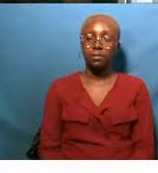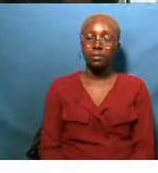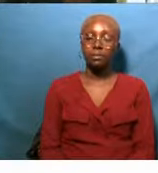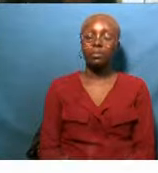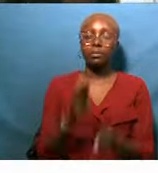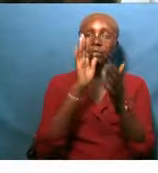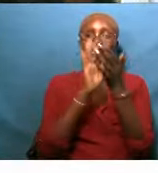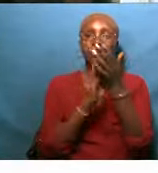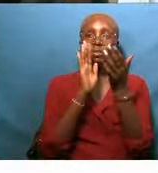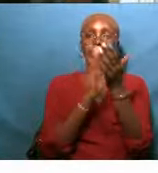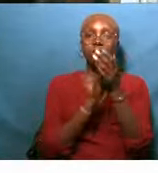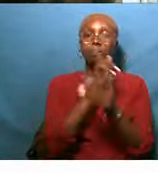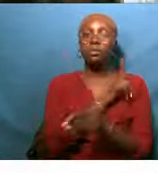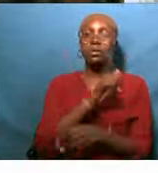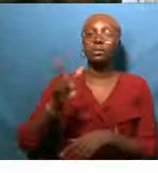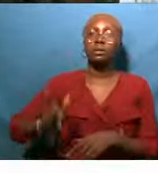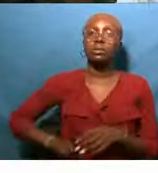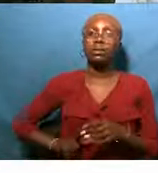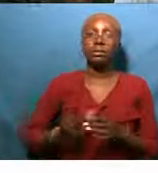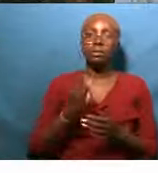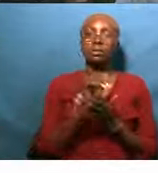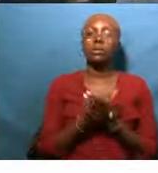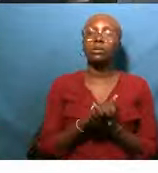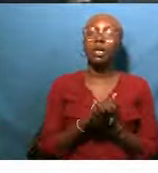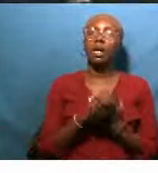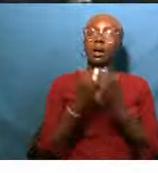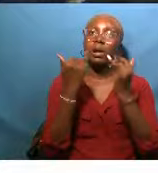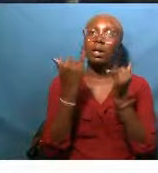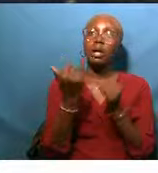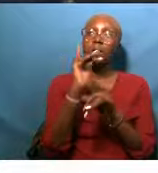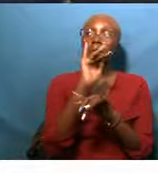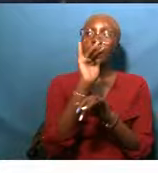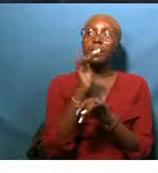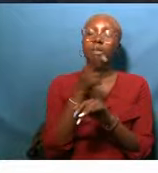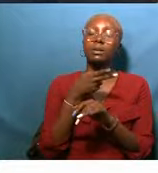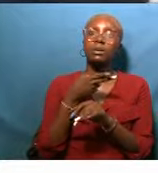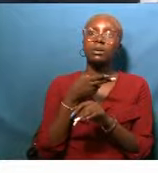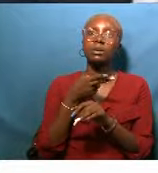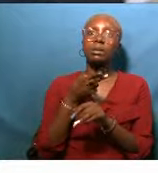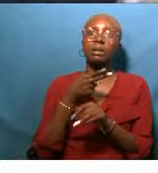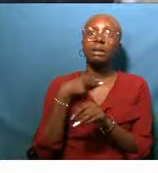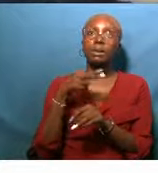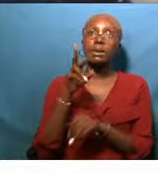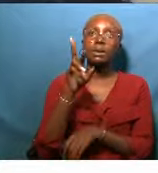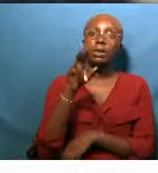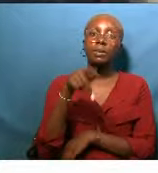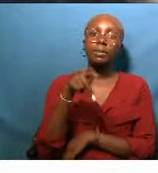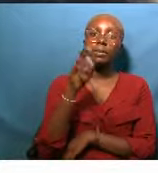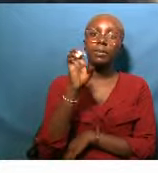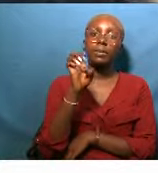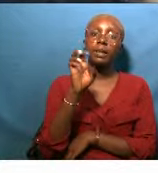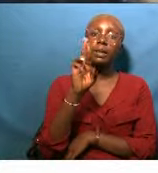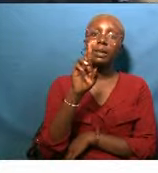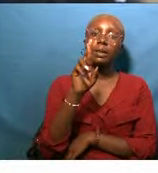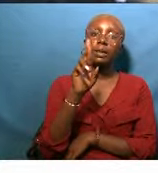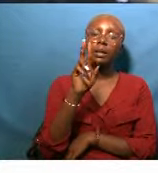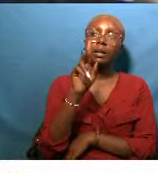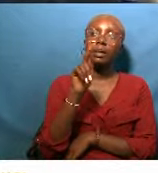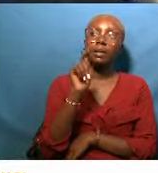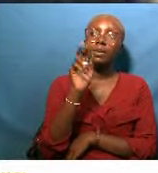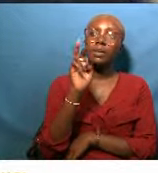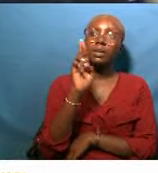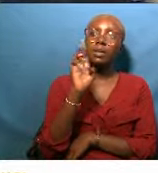Praise the Lord. We'll ask Canon Peter to face the congregation. I want to introduce him now to the congregation.